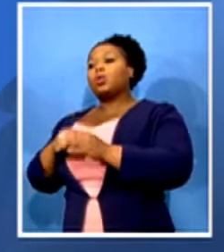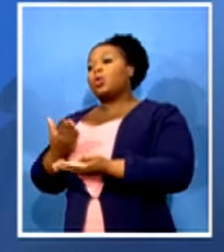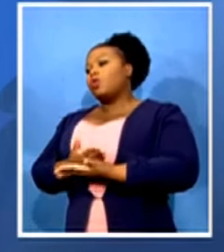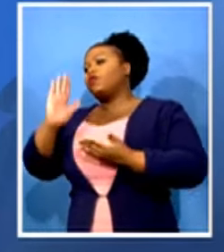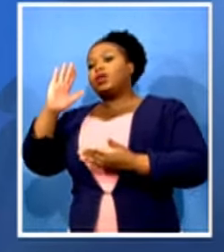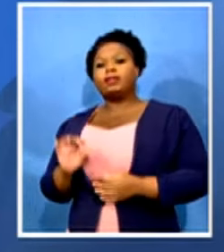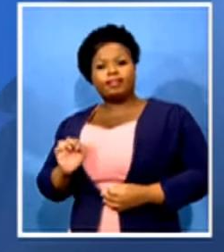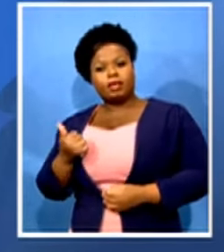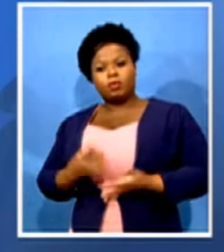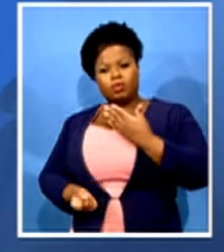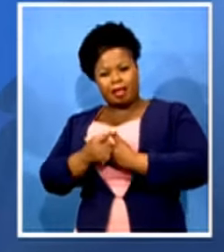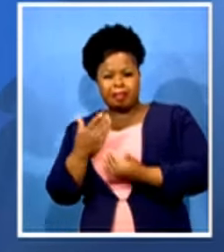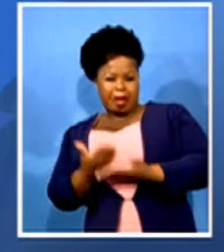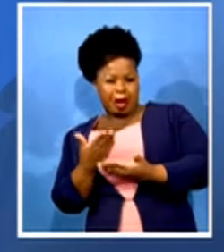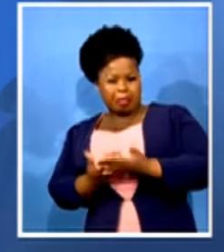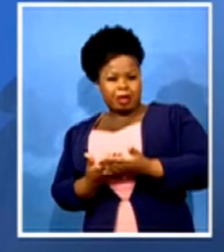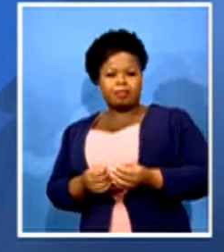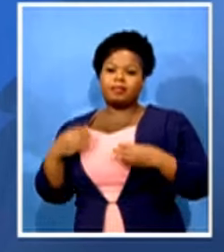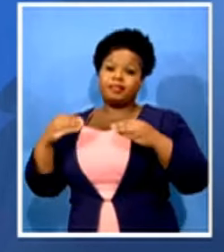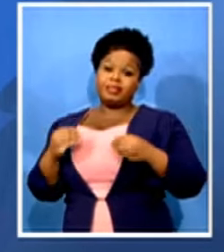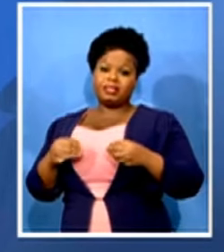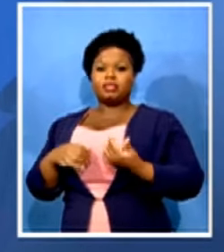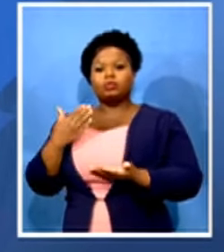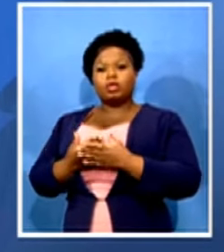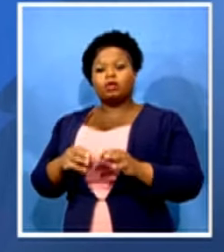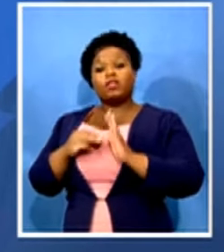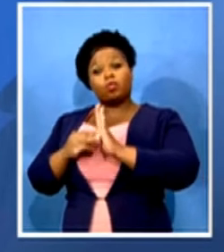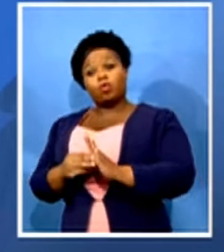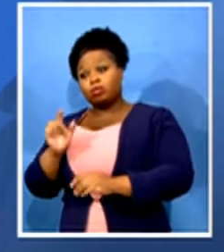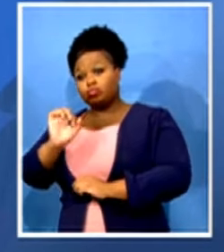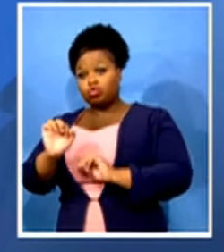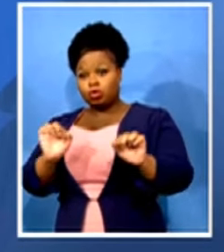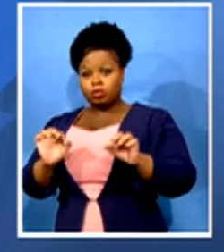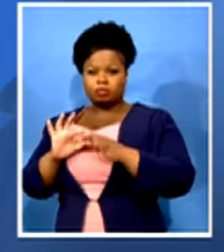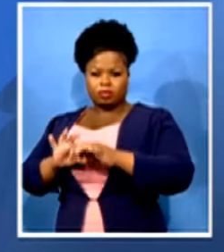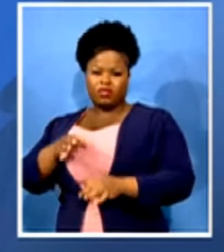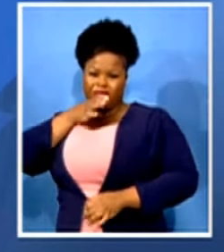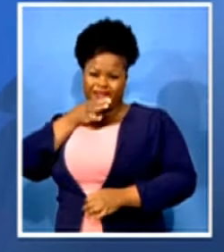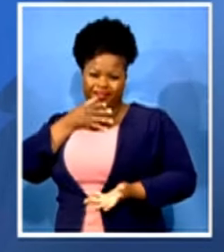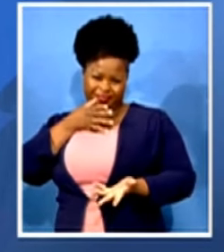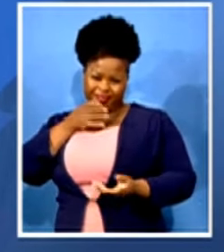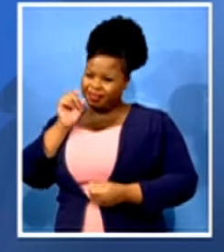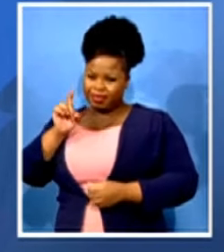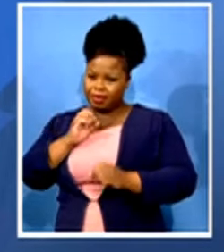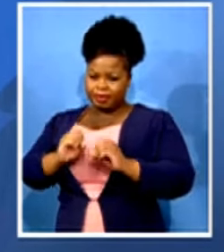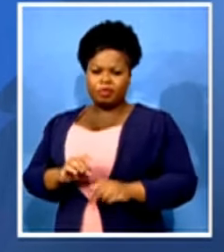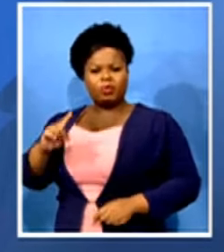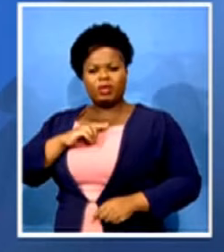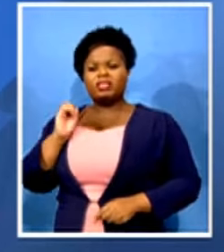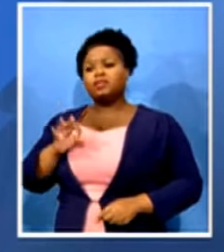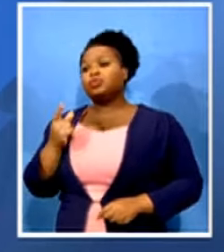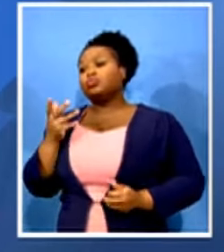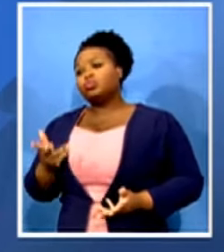your businesses in the business model that you've got in relation to alcohol. If we did this, how many jobs stand to be lost? What is an